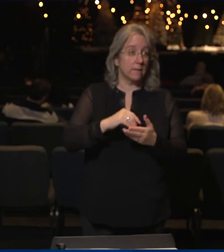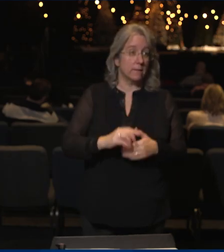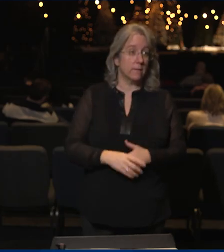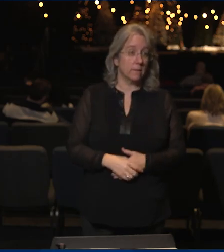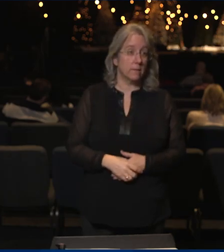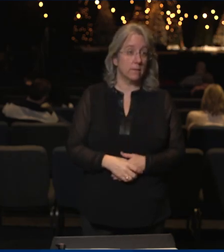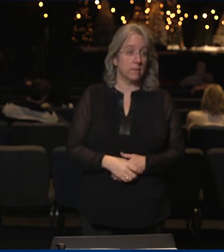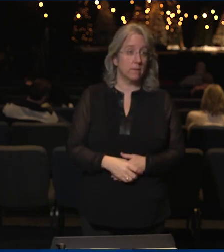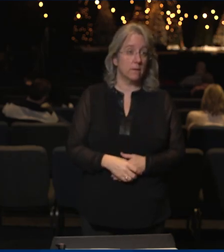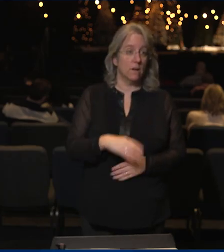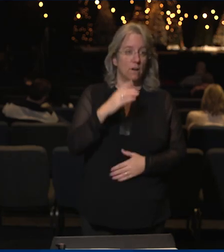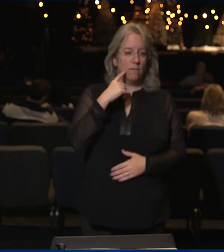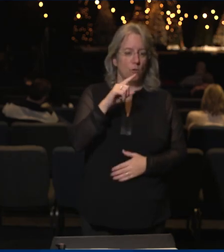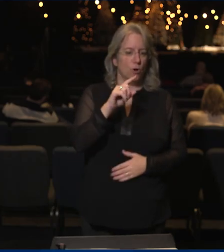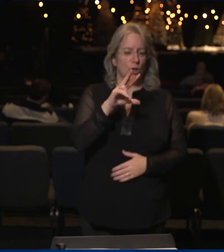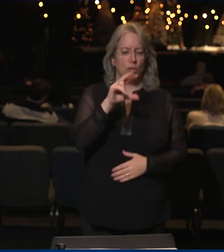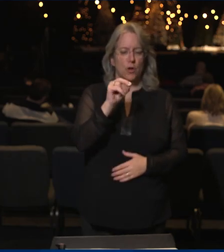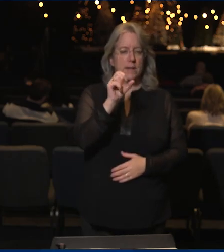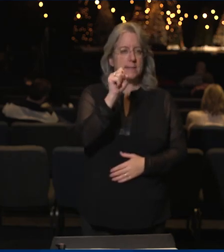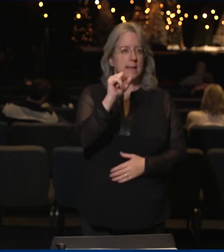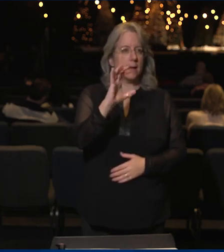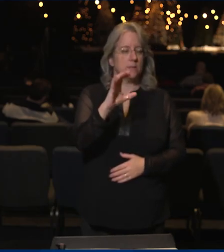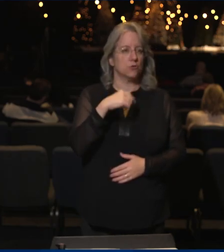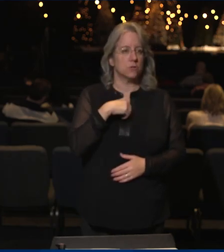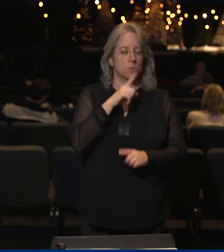for the next 30 seconds.